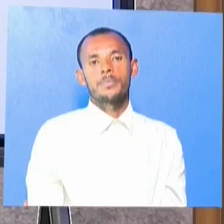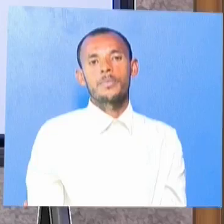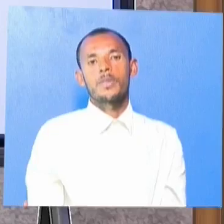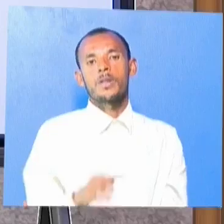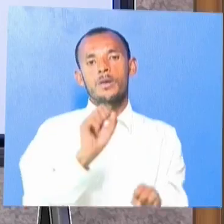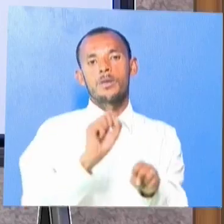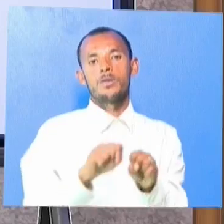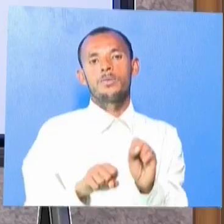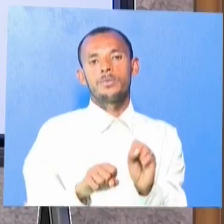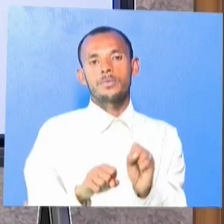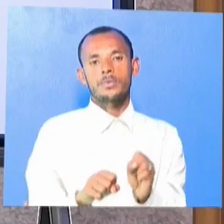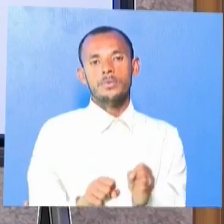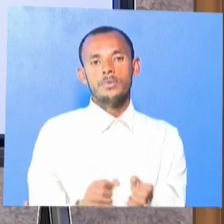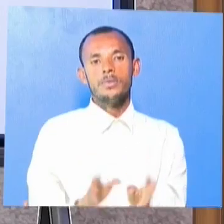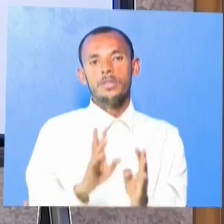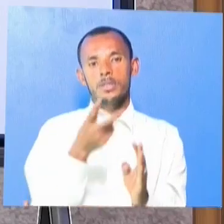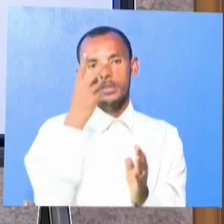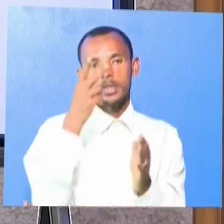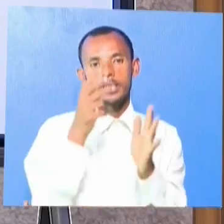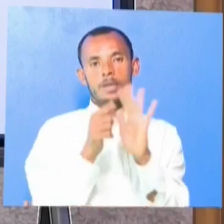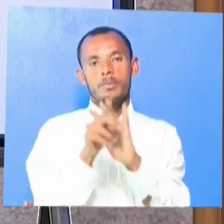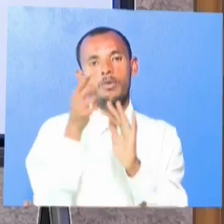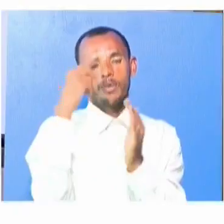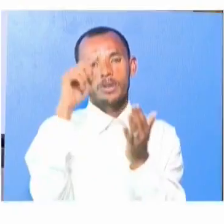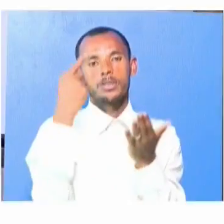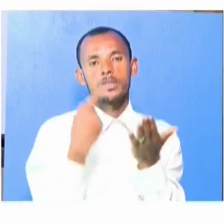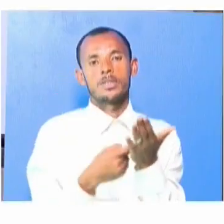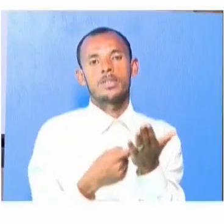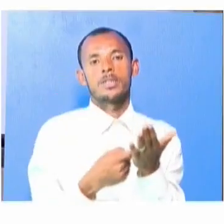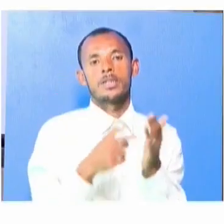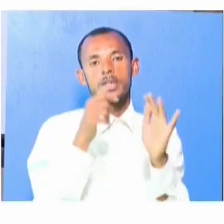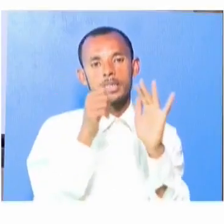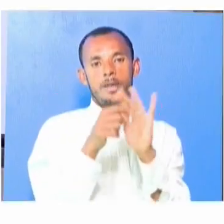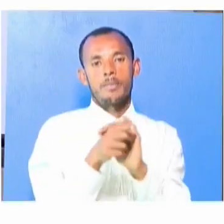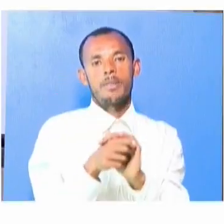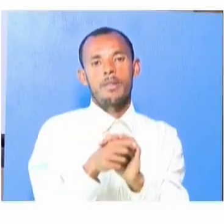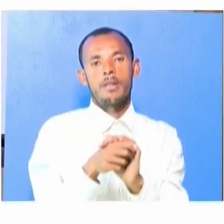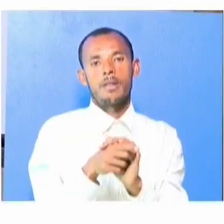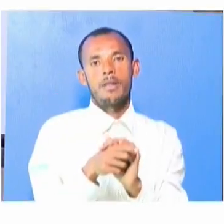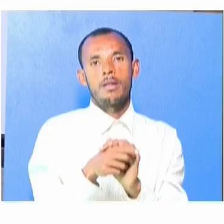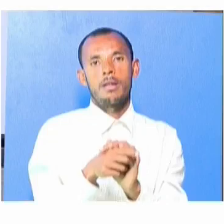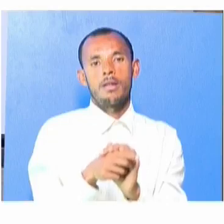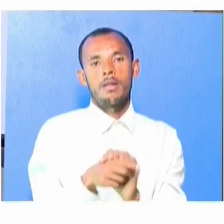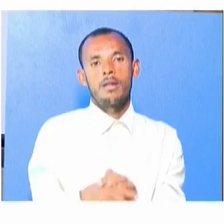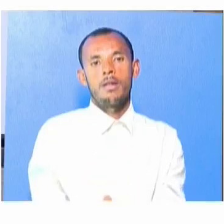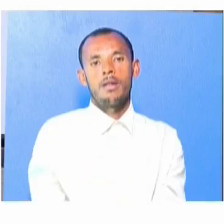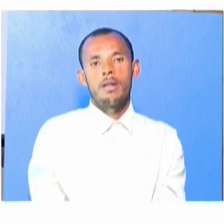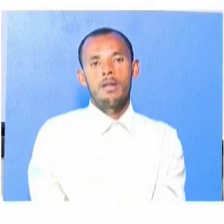So let's see example for this one. Example.